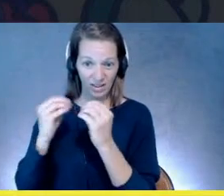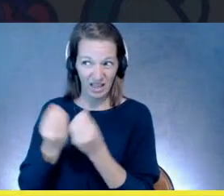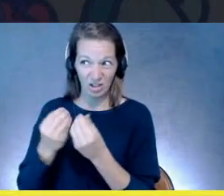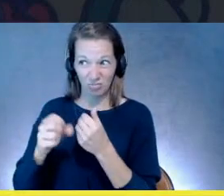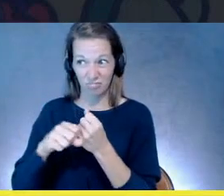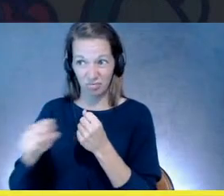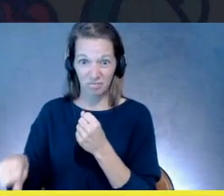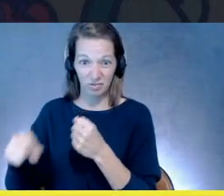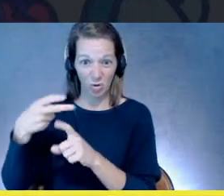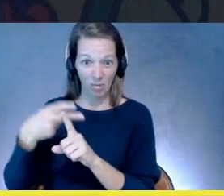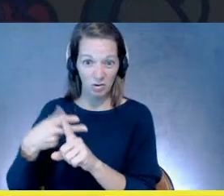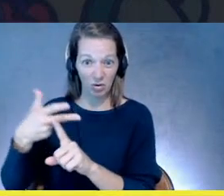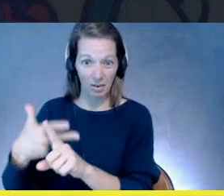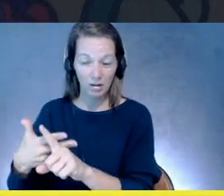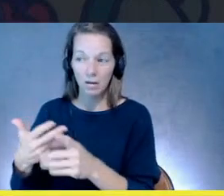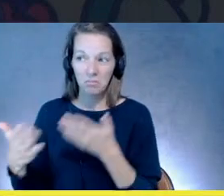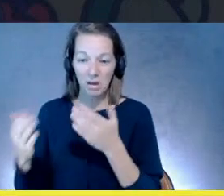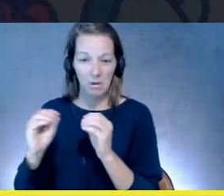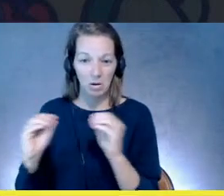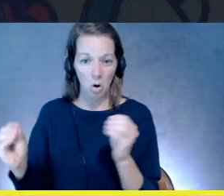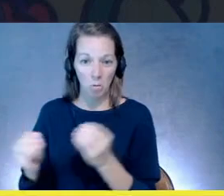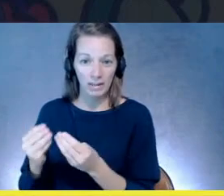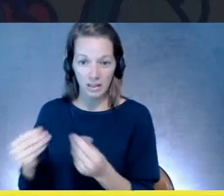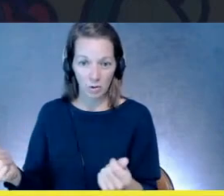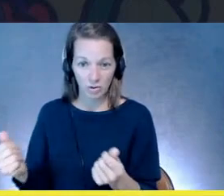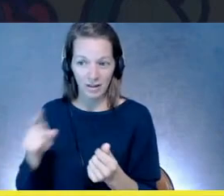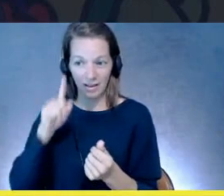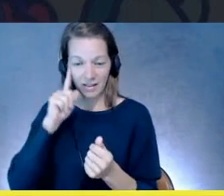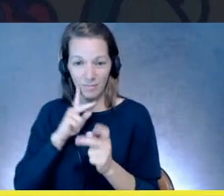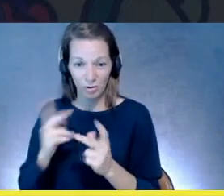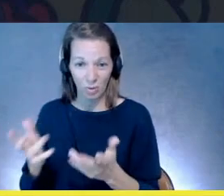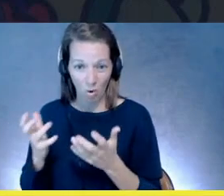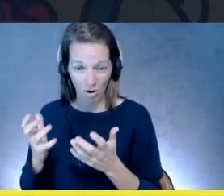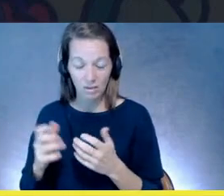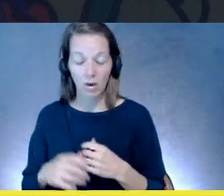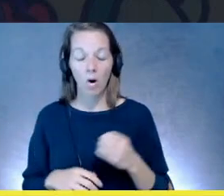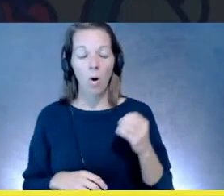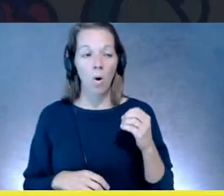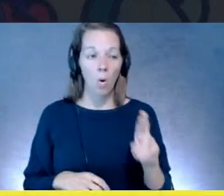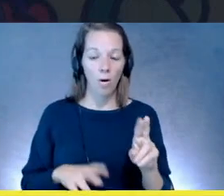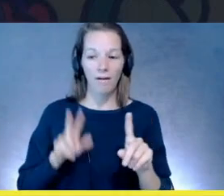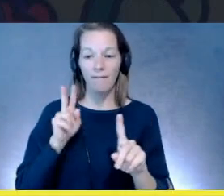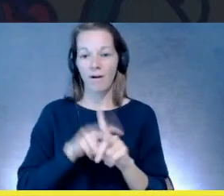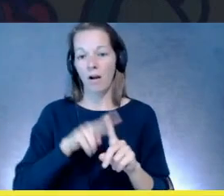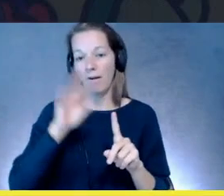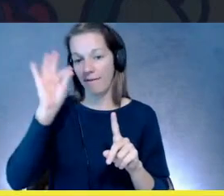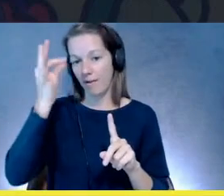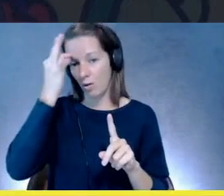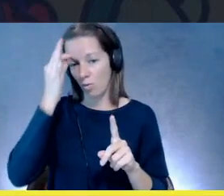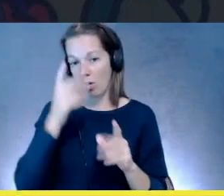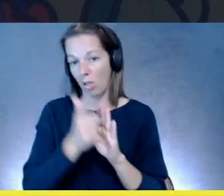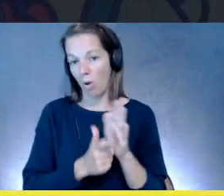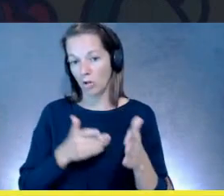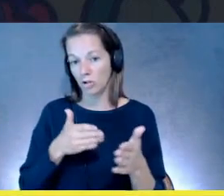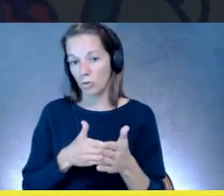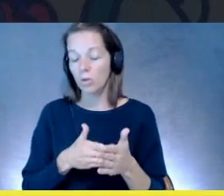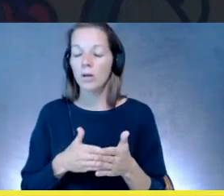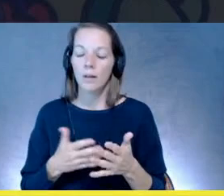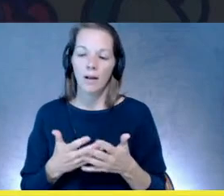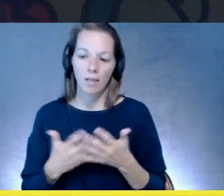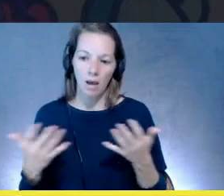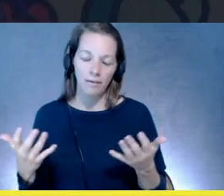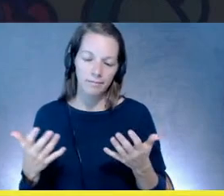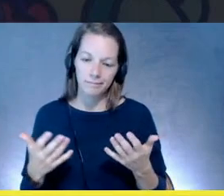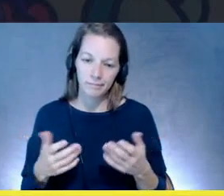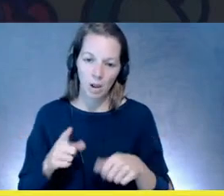It may not lead to a resolution that the deaf person wants, or file federal lawsuit, which there's a lot of, there's a long